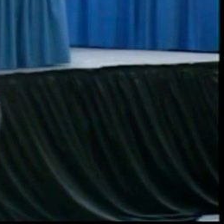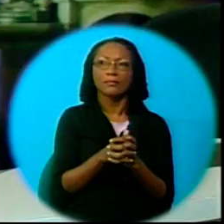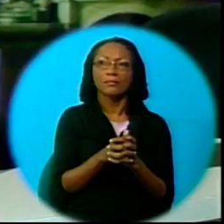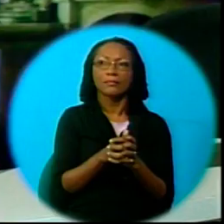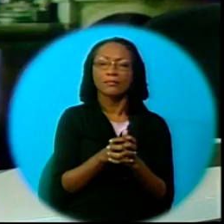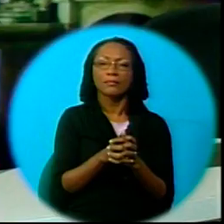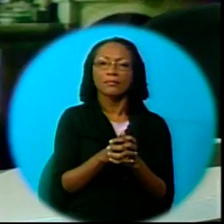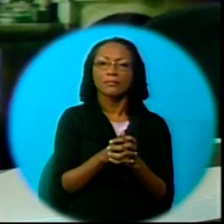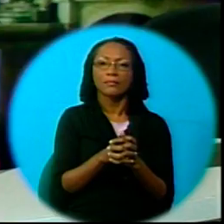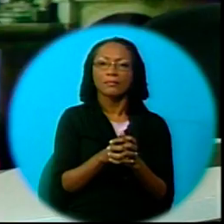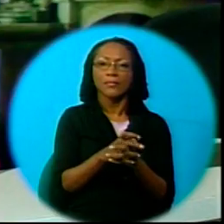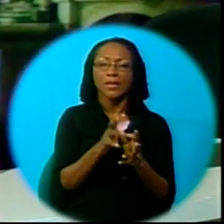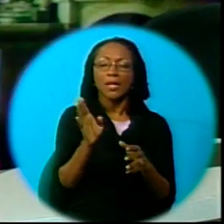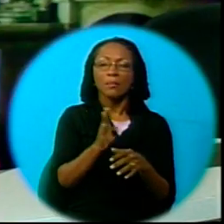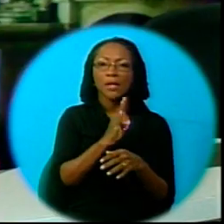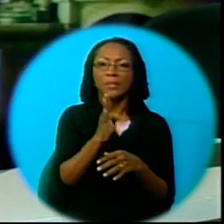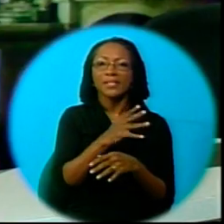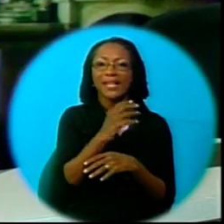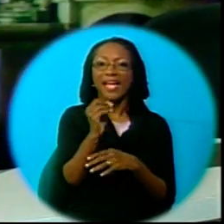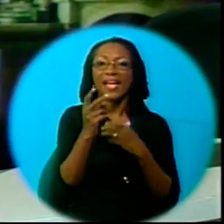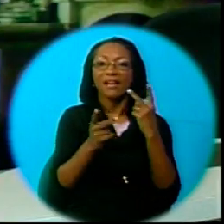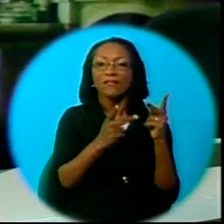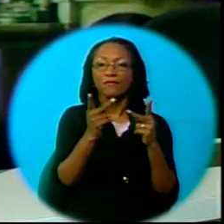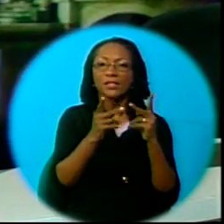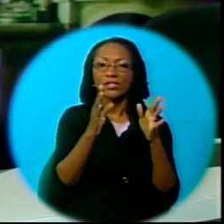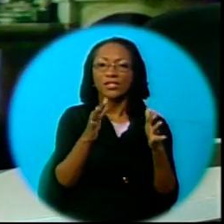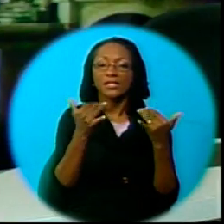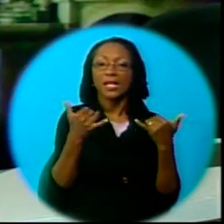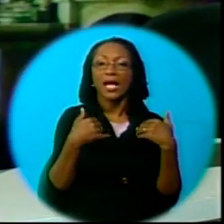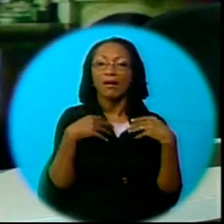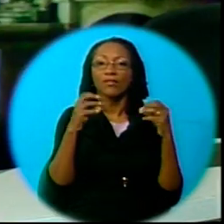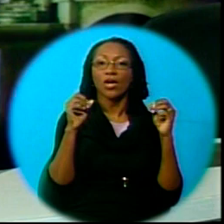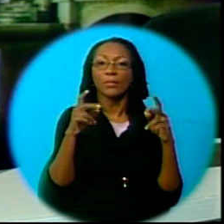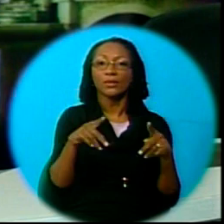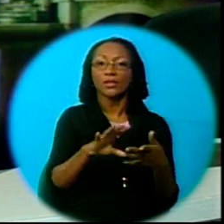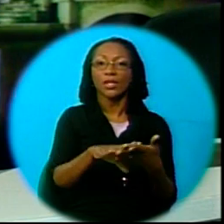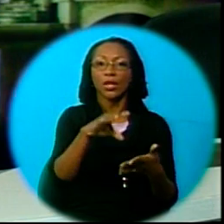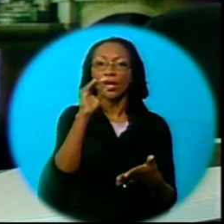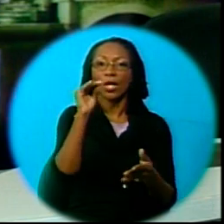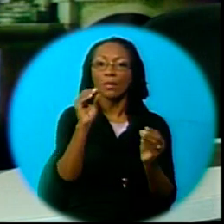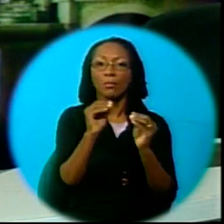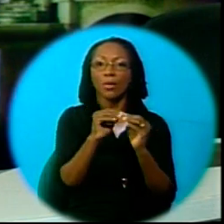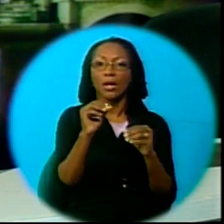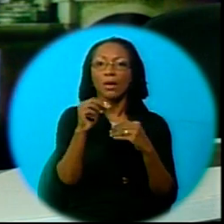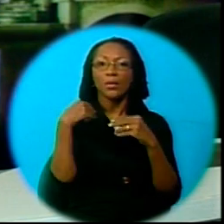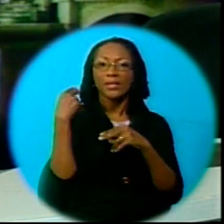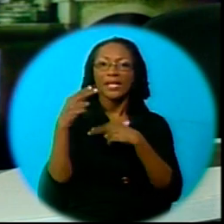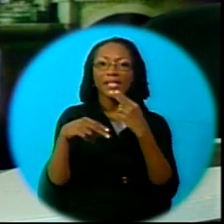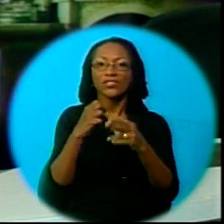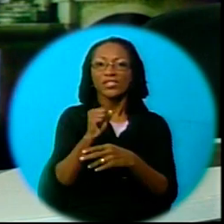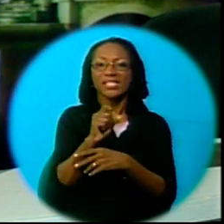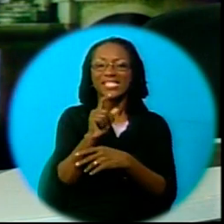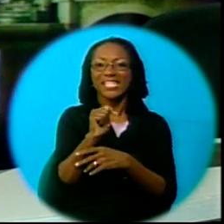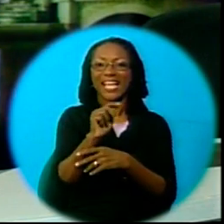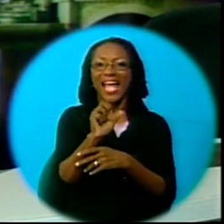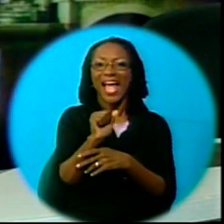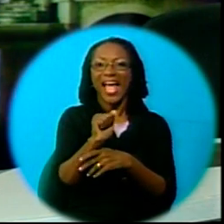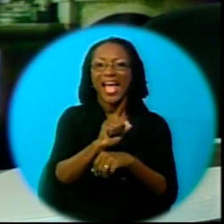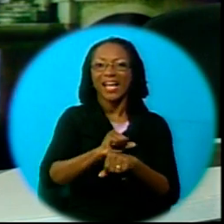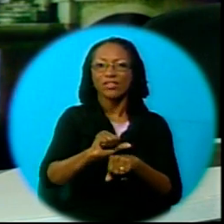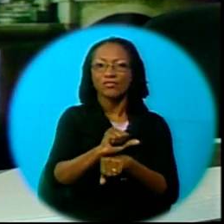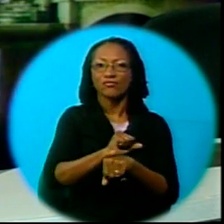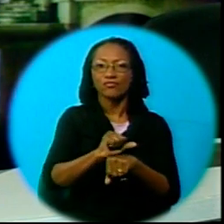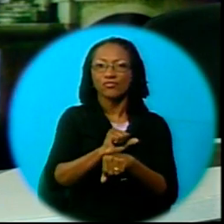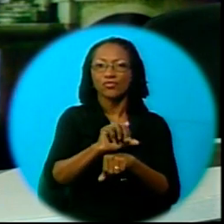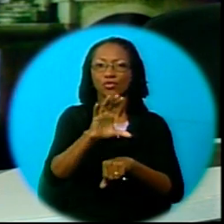California. Barbadians and visitors now have the opportunity to learn more about the history of St. Andrew's Parish Church and